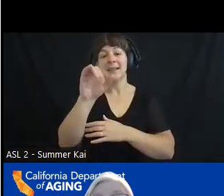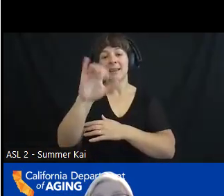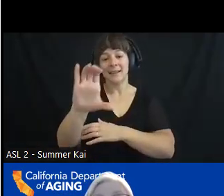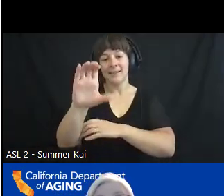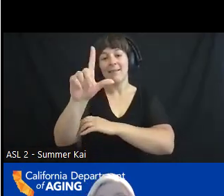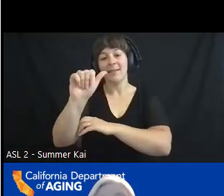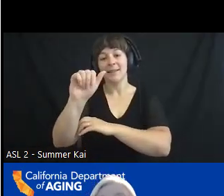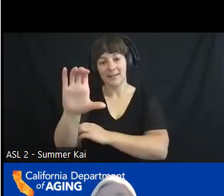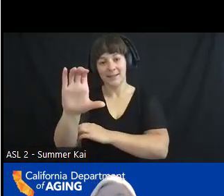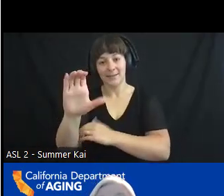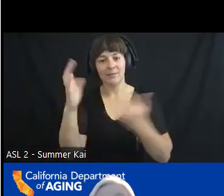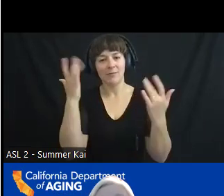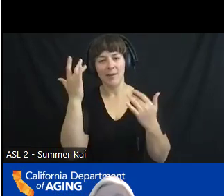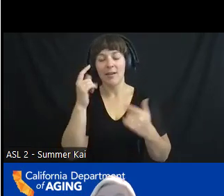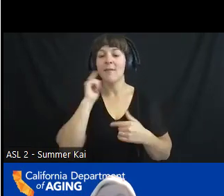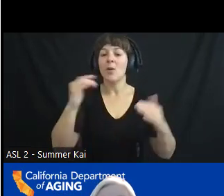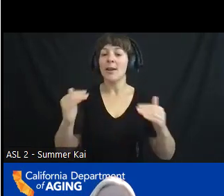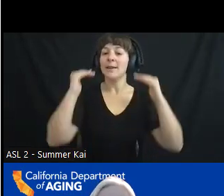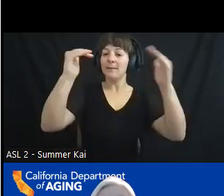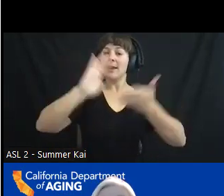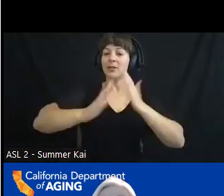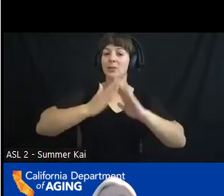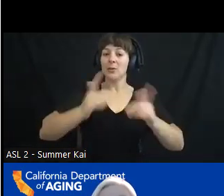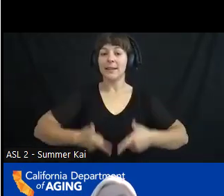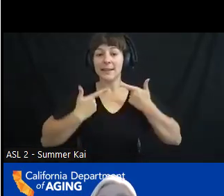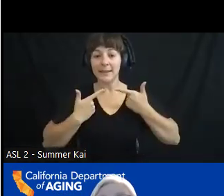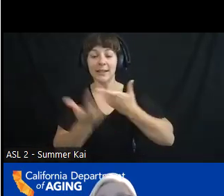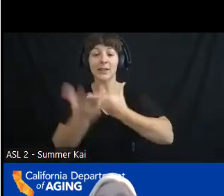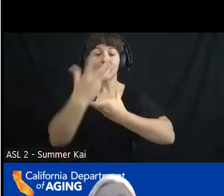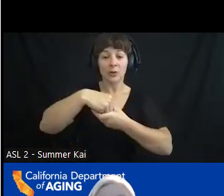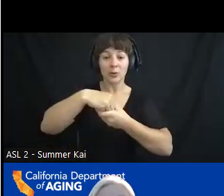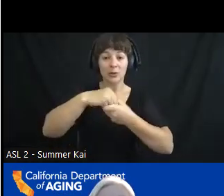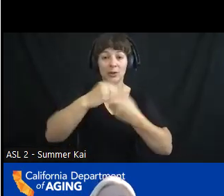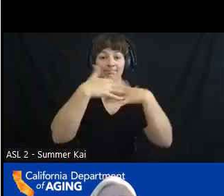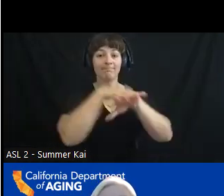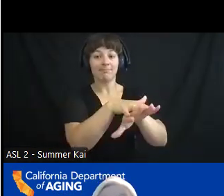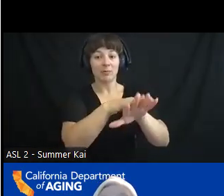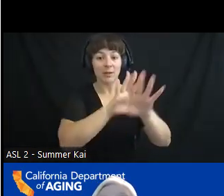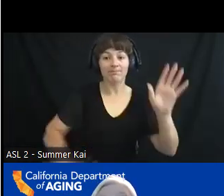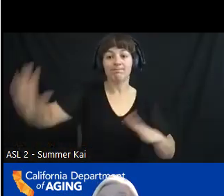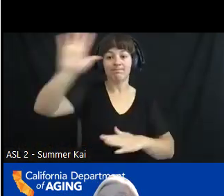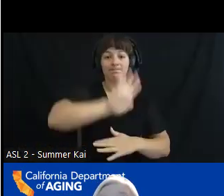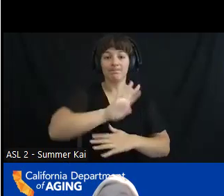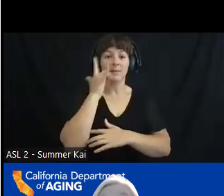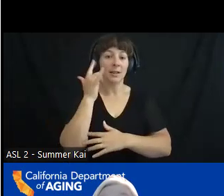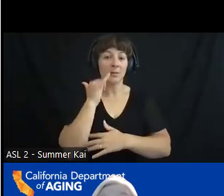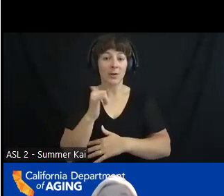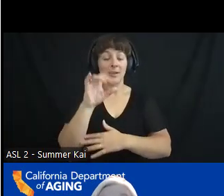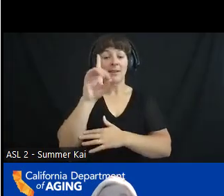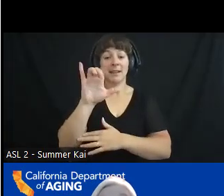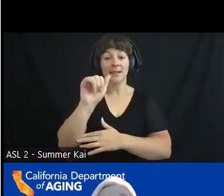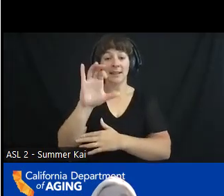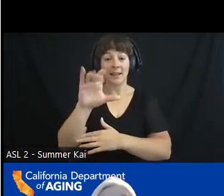DACLAC, is to advance community living, inclusion, and integration across California. DACLAC will ensure